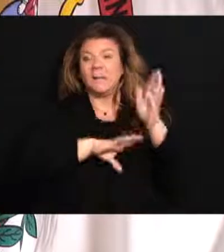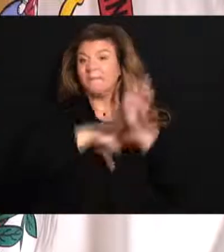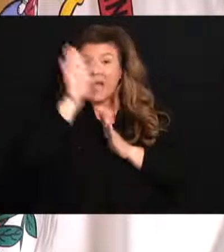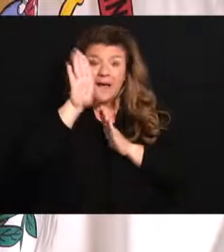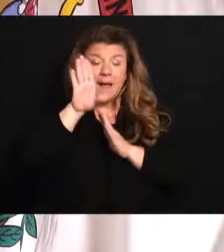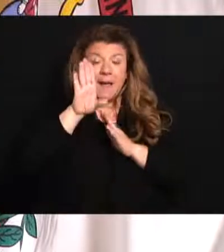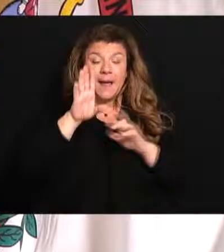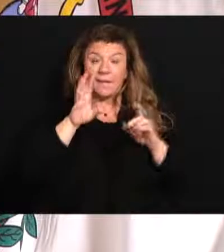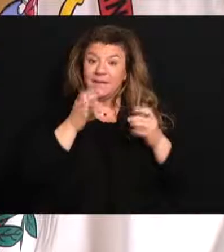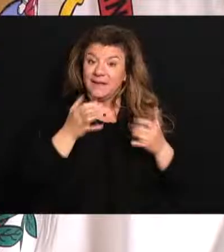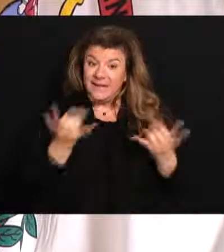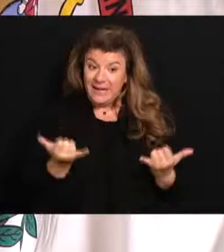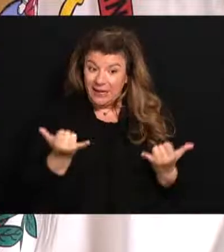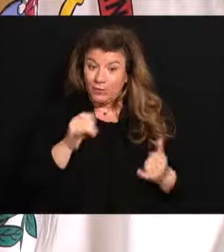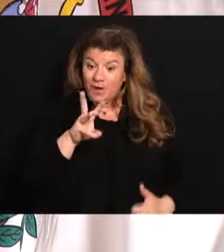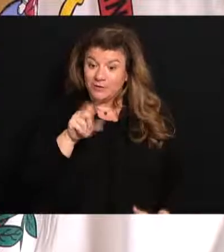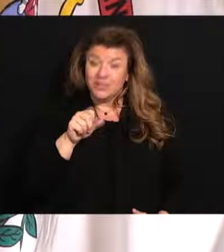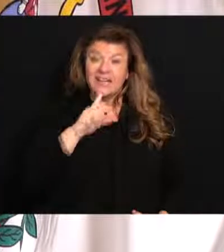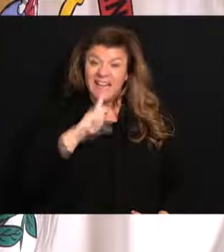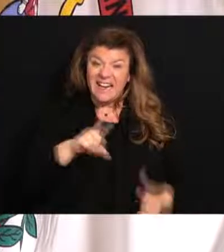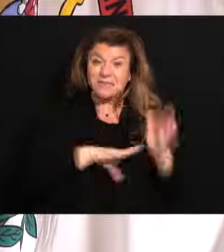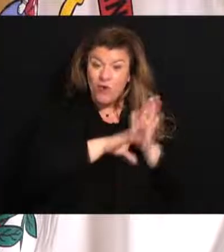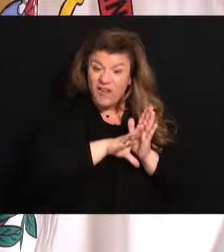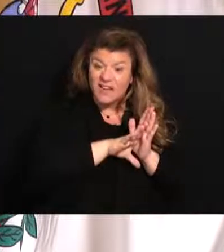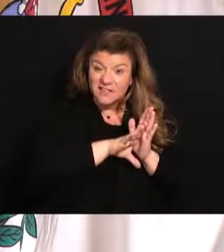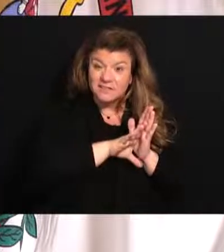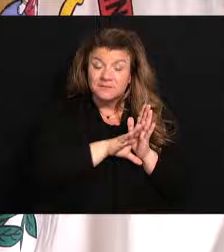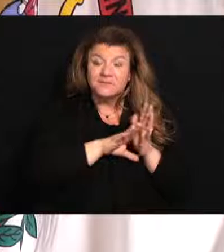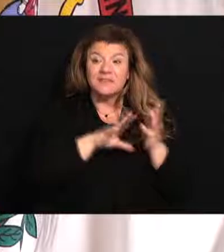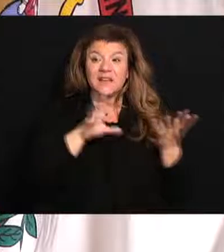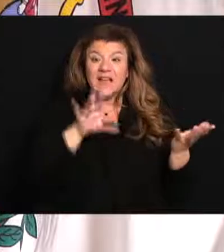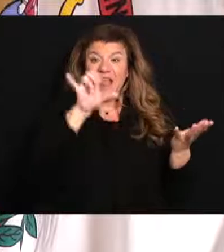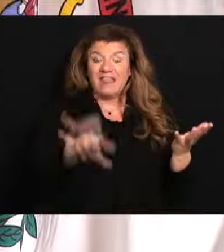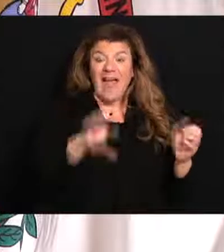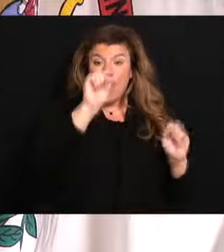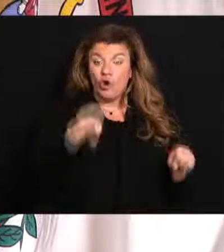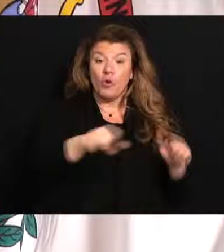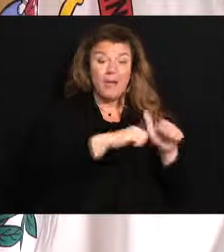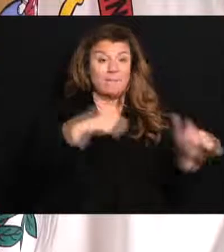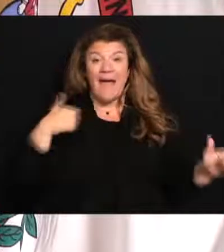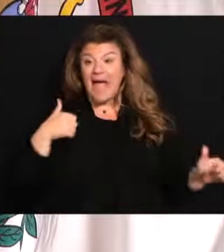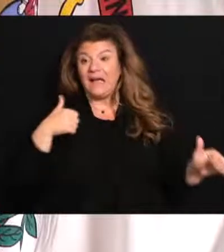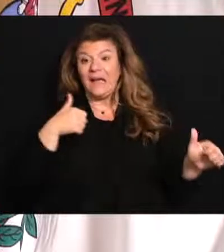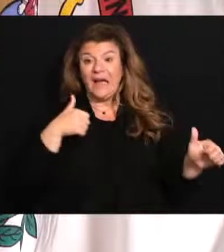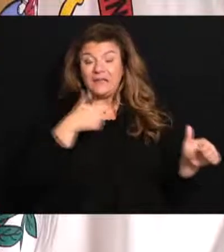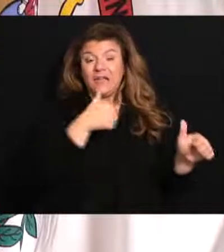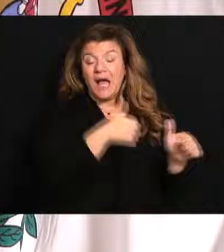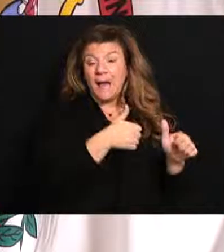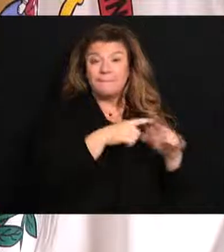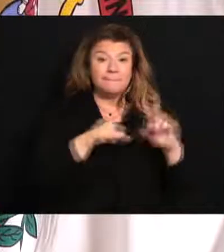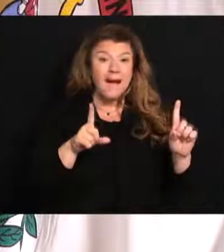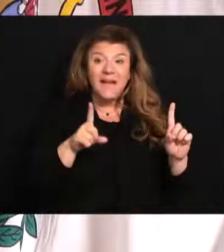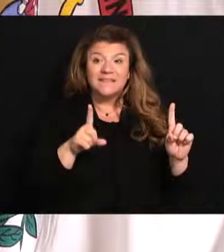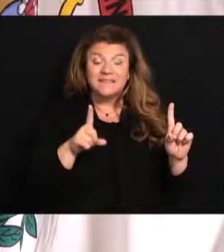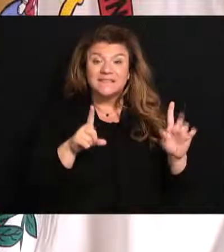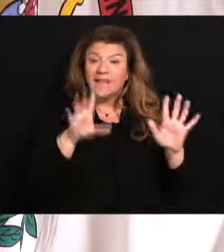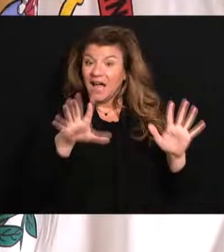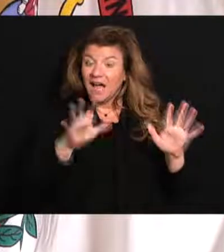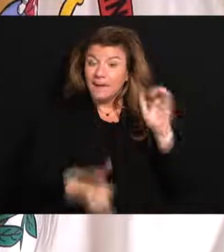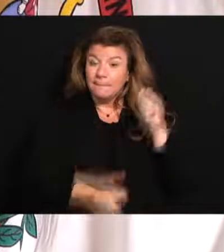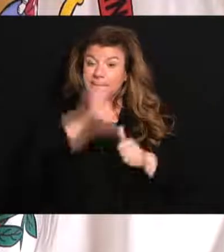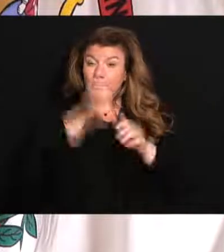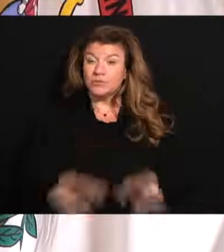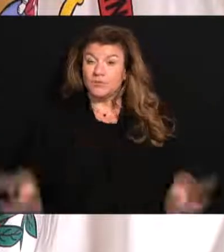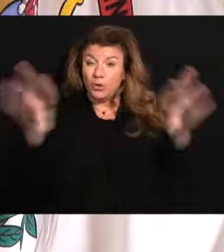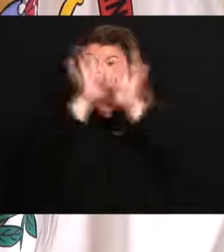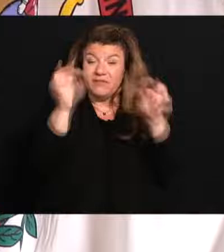it's moving up in West Virginia. And that could very well be a backlog or could whatever it may be, but the bottom line to the whole thing is one